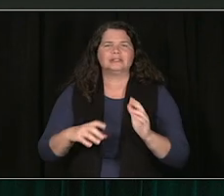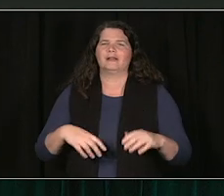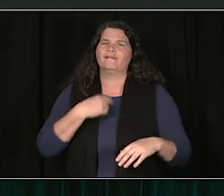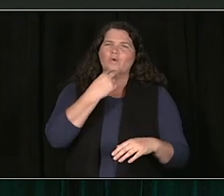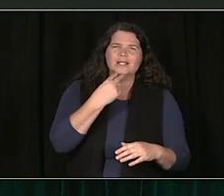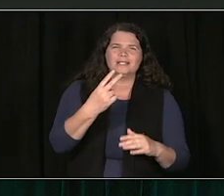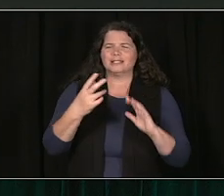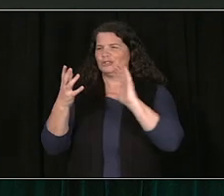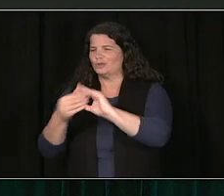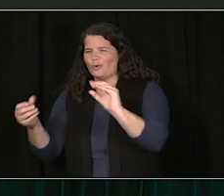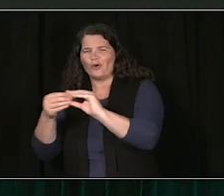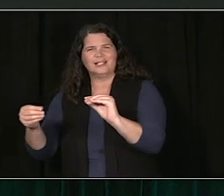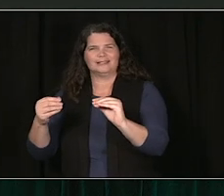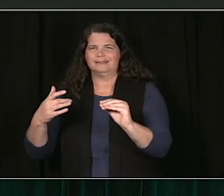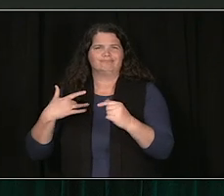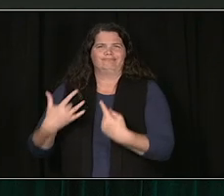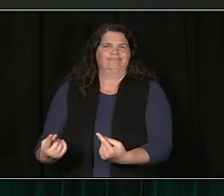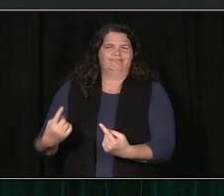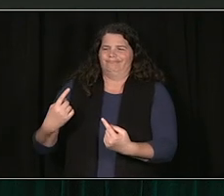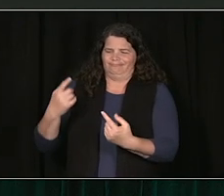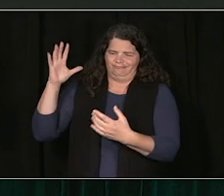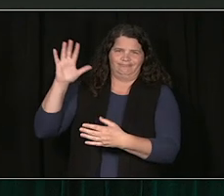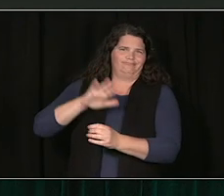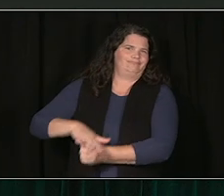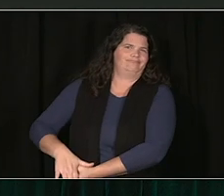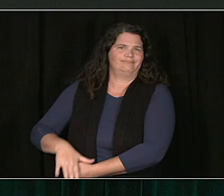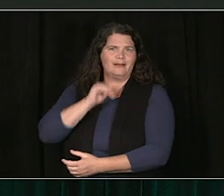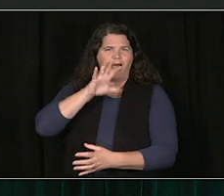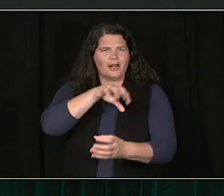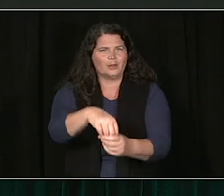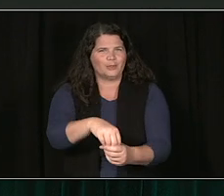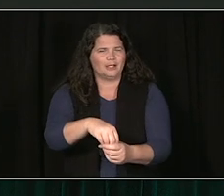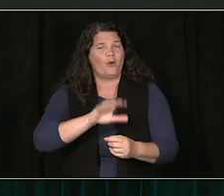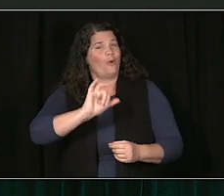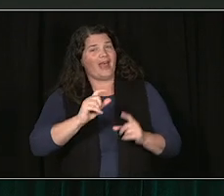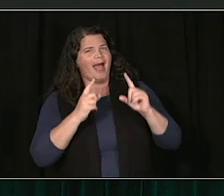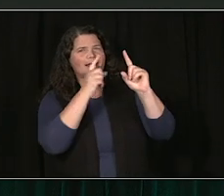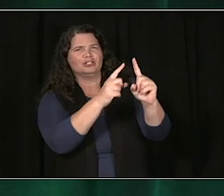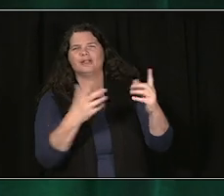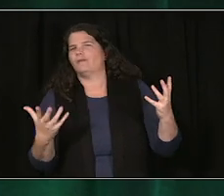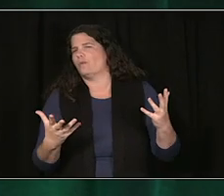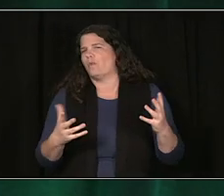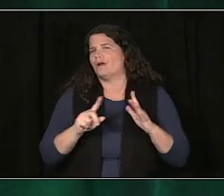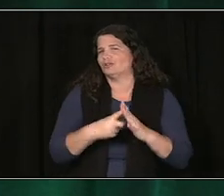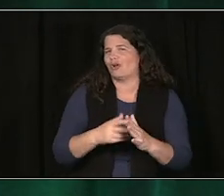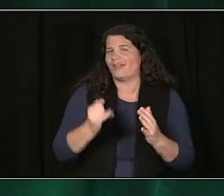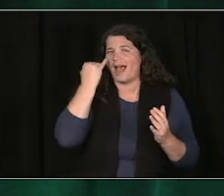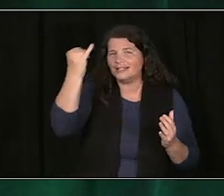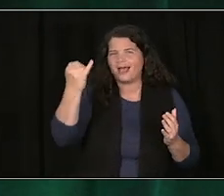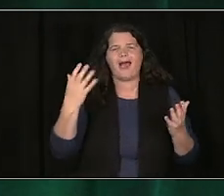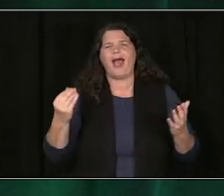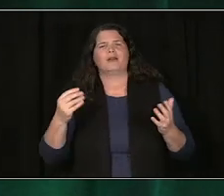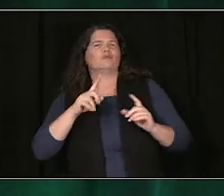always traditionally been heard or seen. So what was the impetus for this initiative, and what's the response been? So,